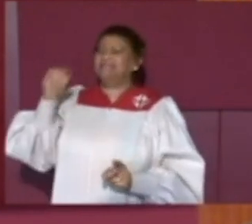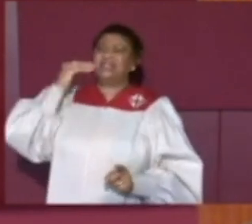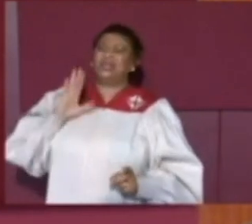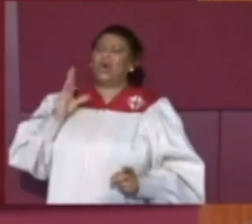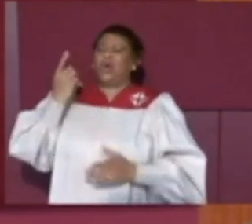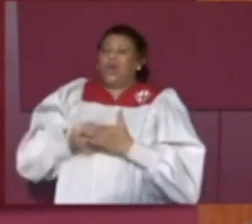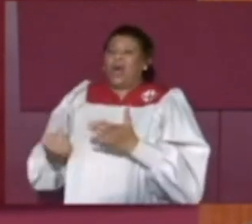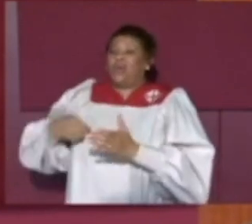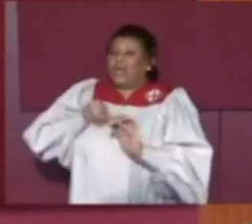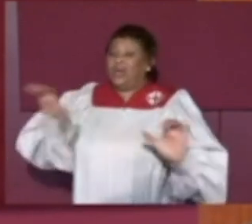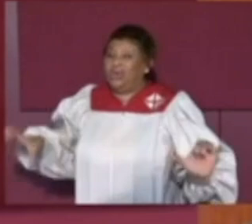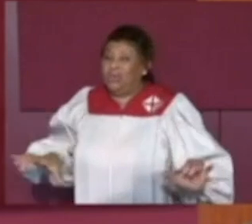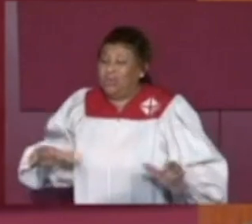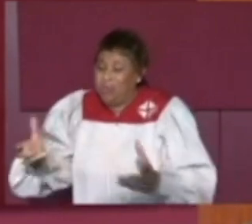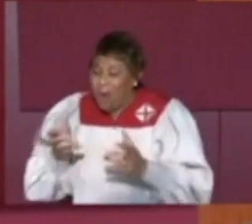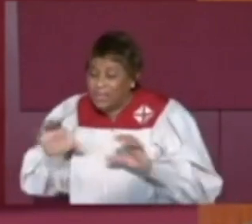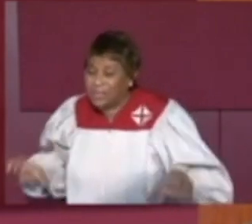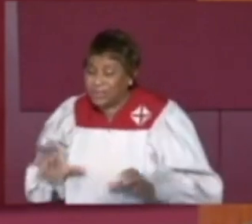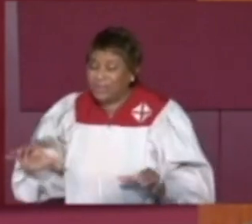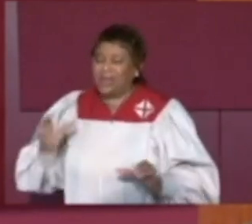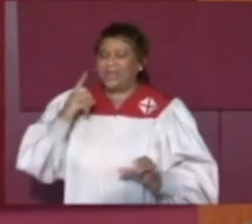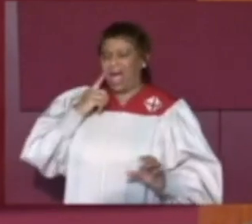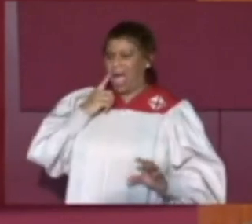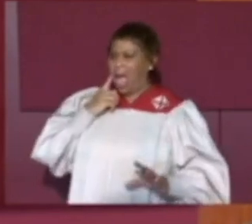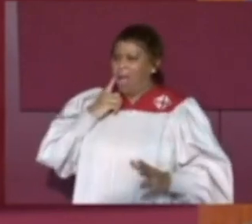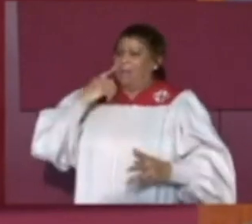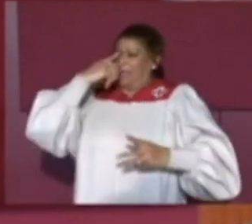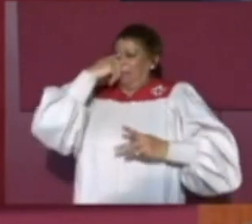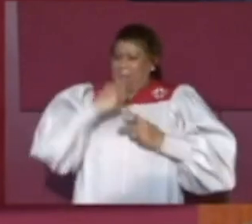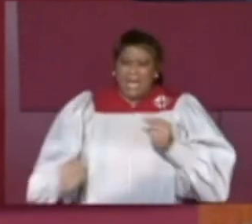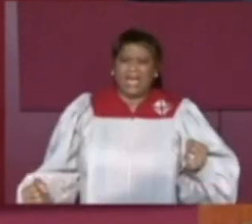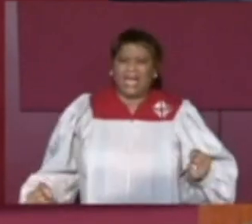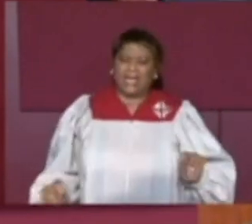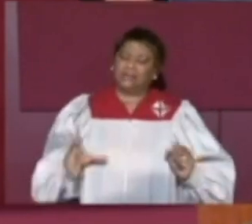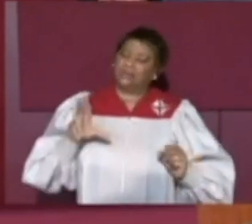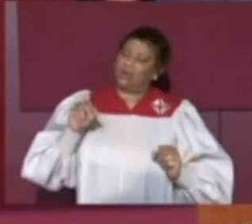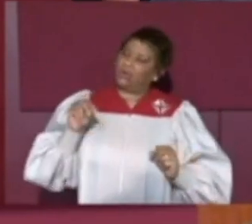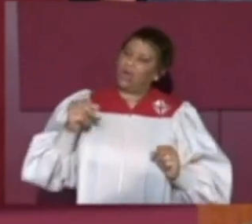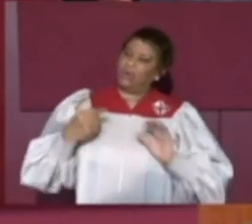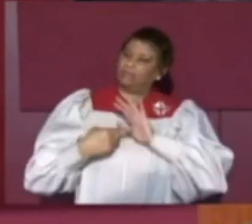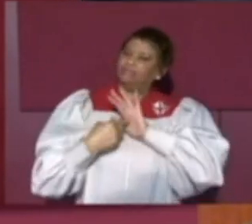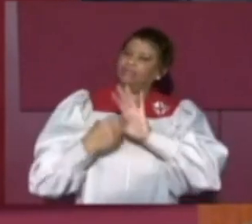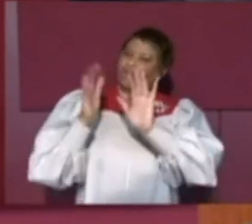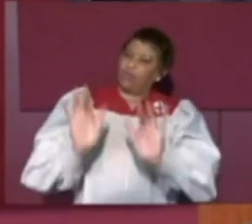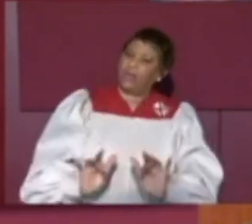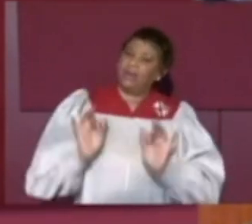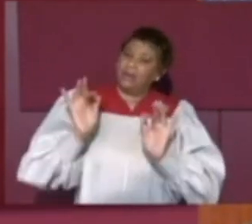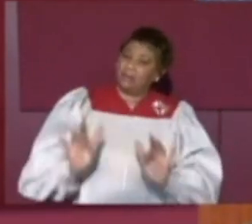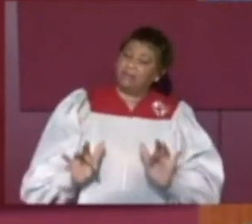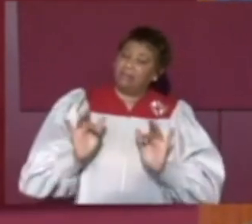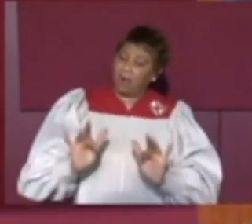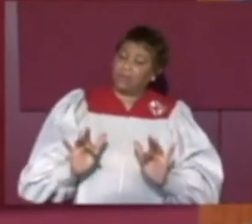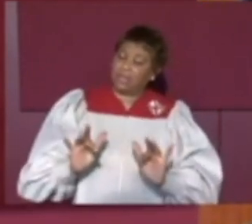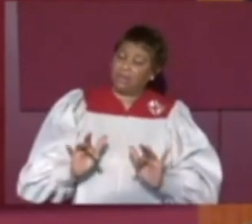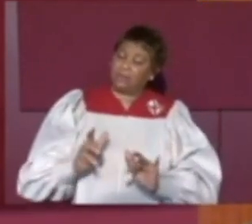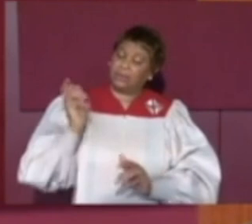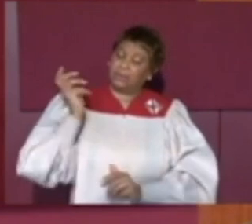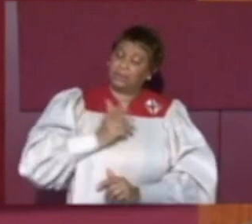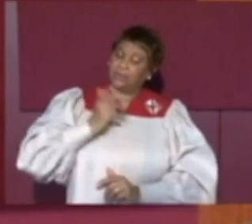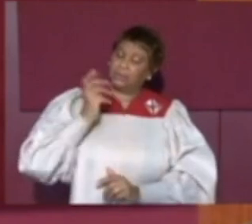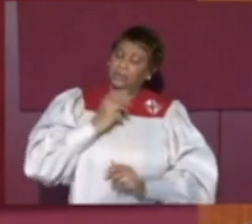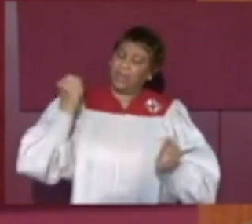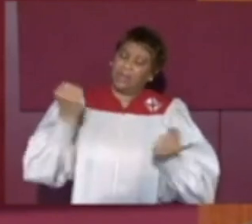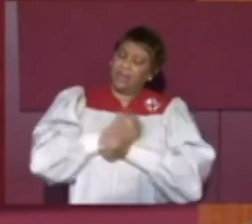we wanted to do, they think y'all were just being mean. But no. We were being merciful. I mean, great mercy,